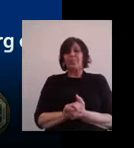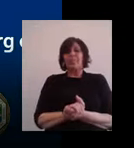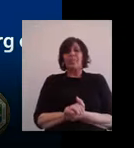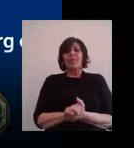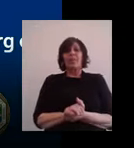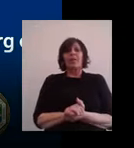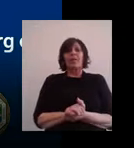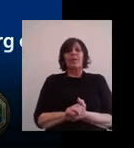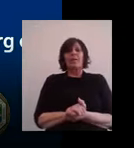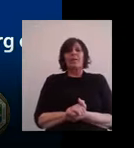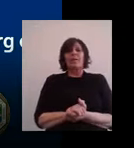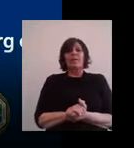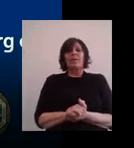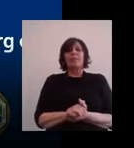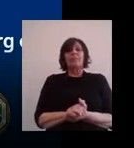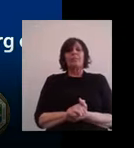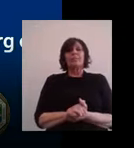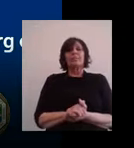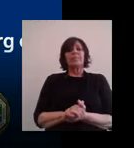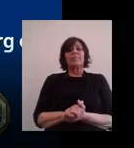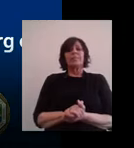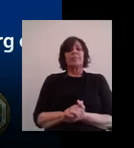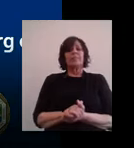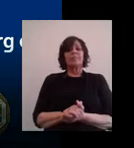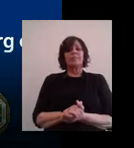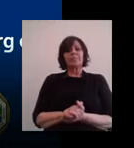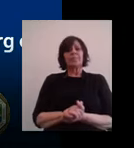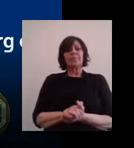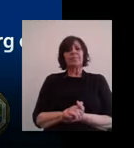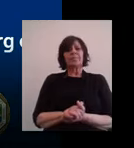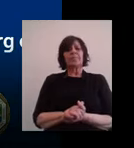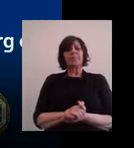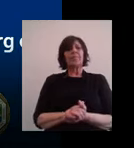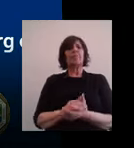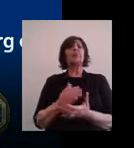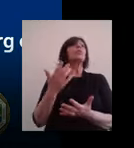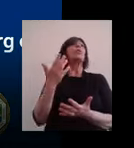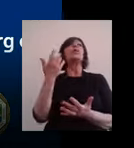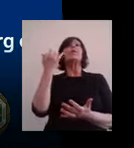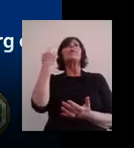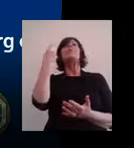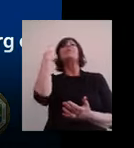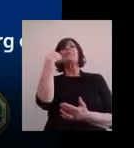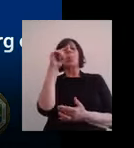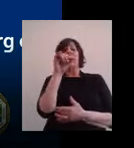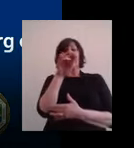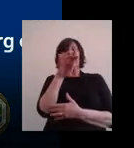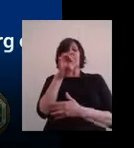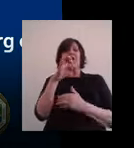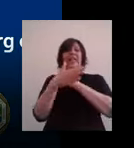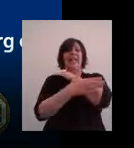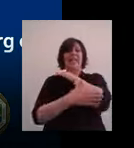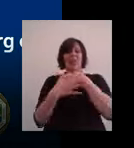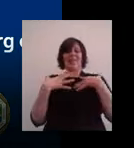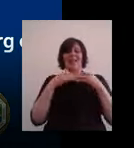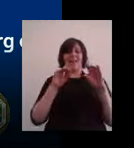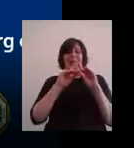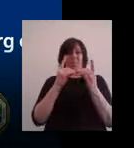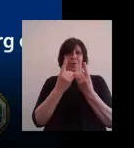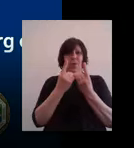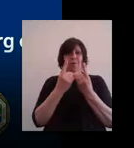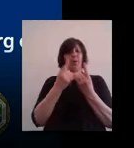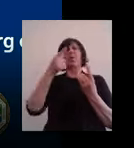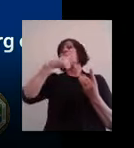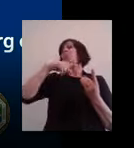just for what you need to get tested. So for the Erie County Health Department, we do not require a